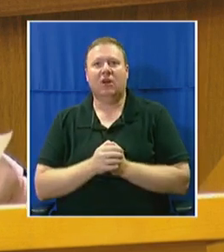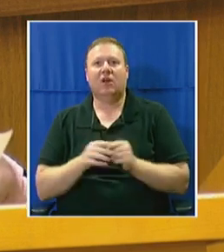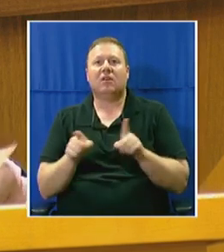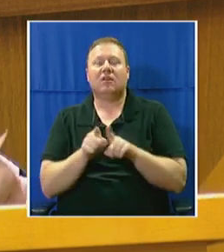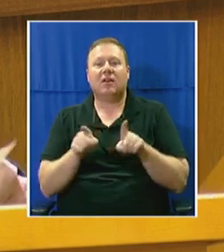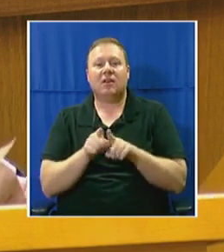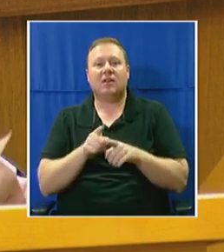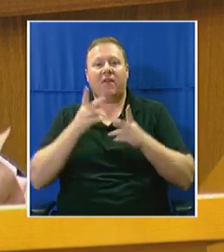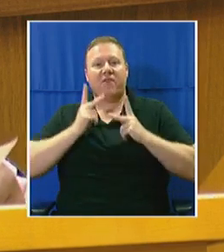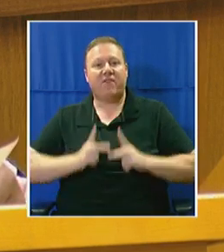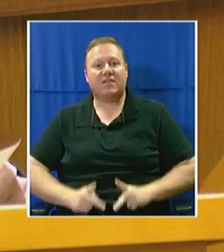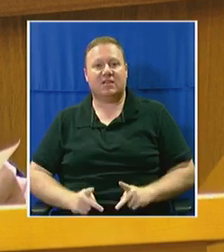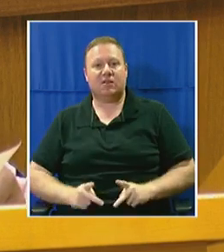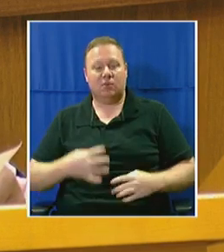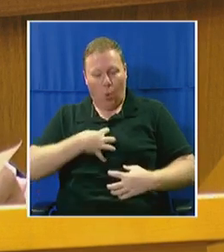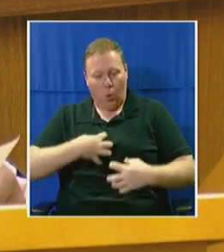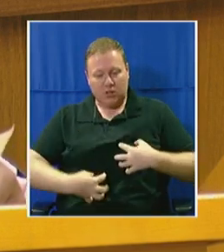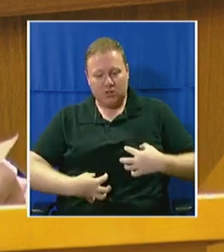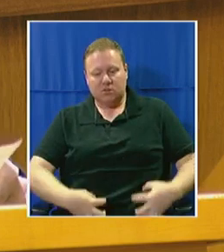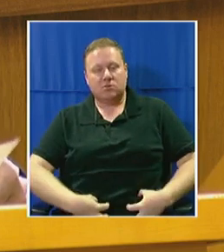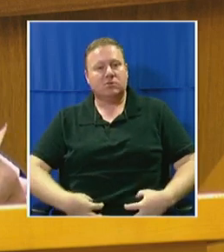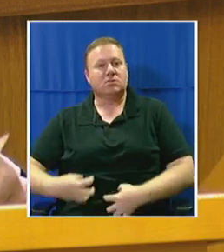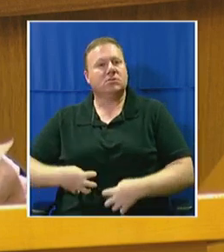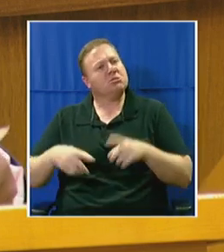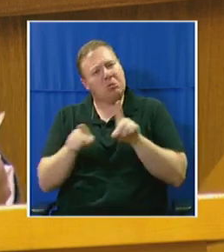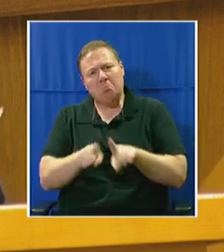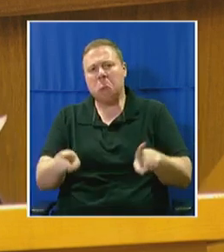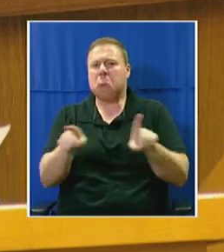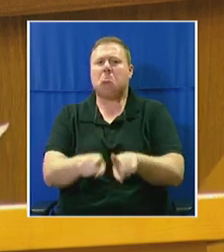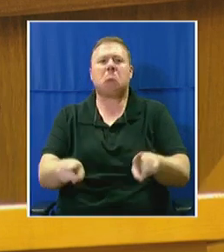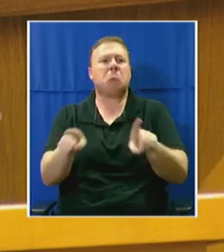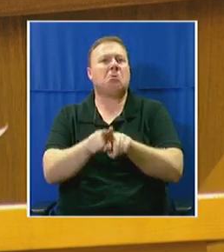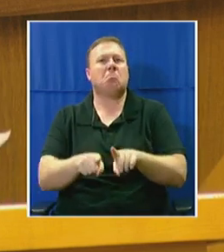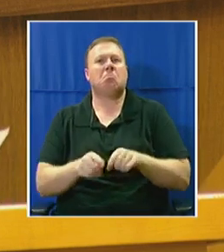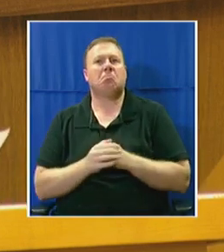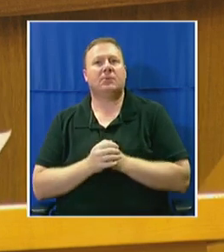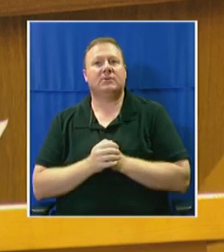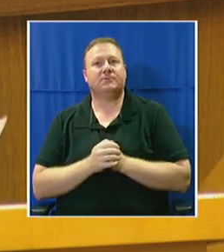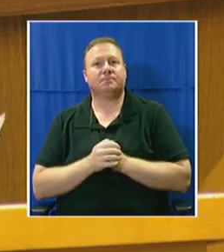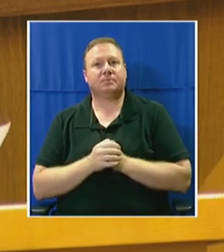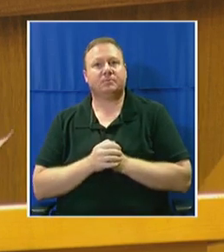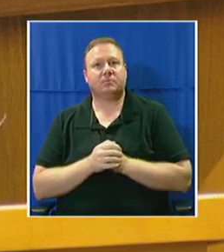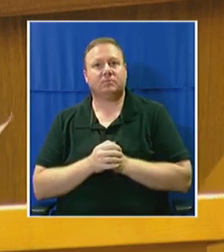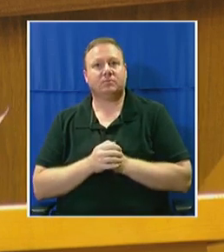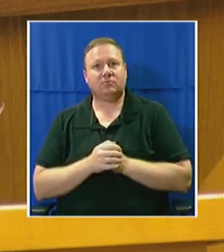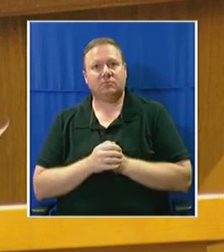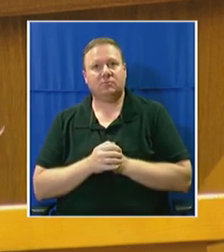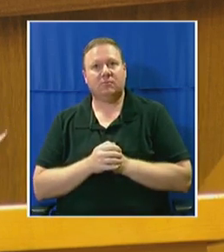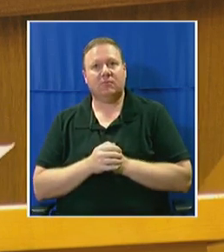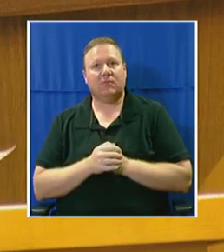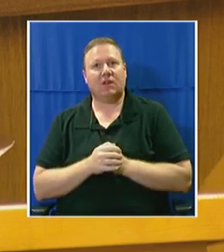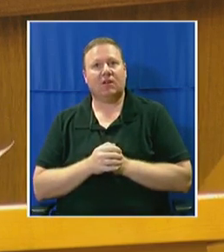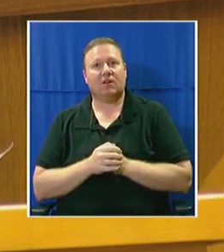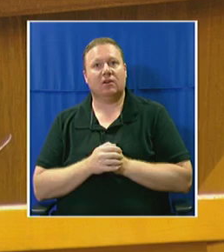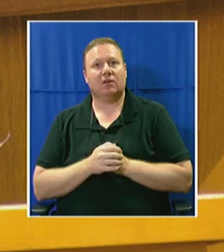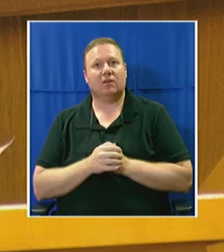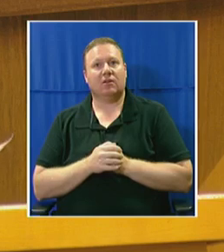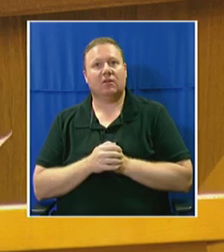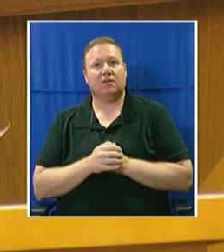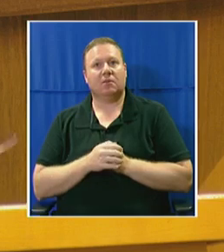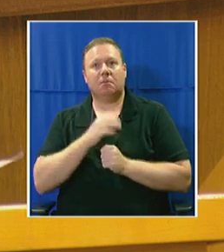which results in all human beings taking their first breath and their last breath